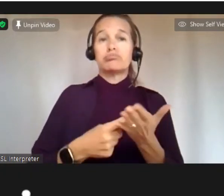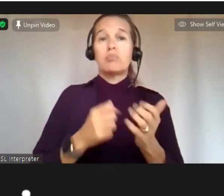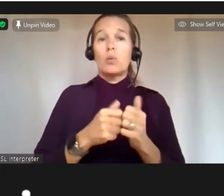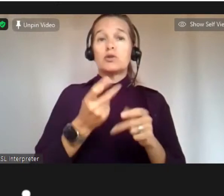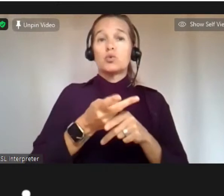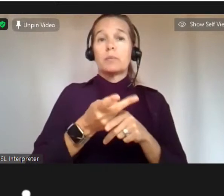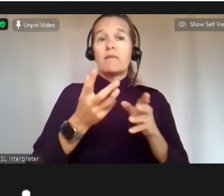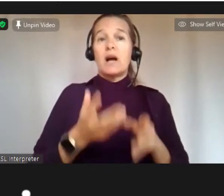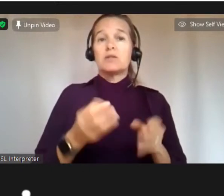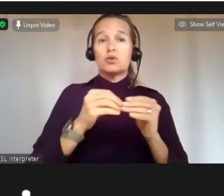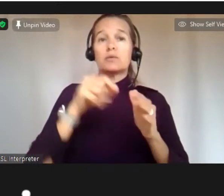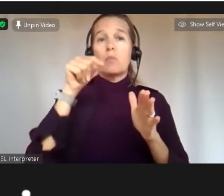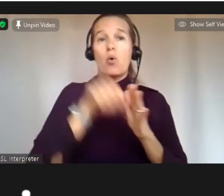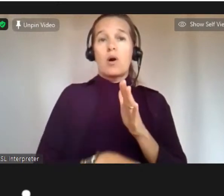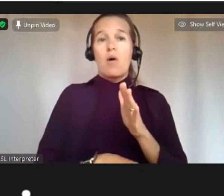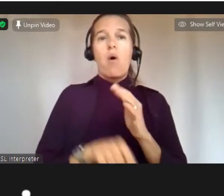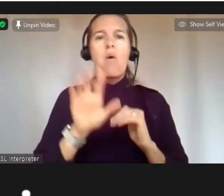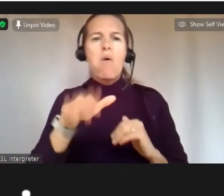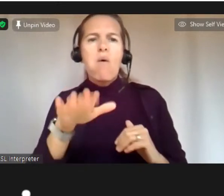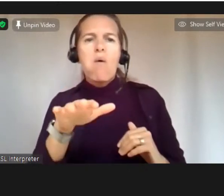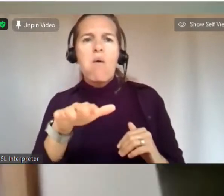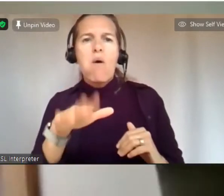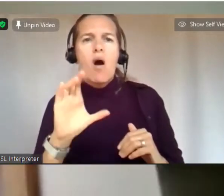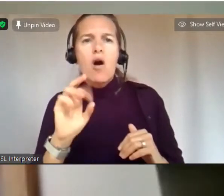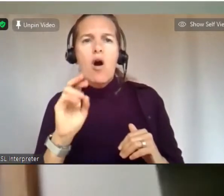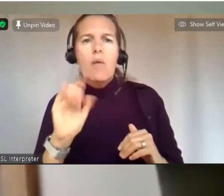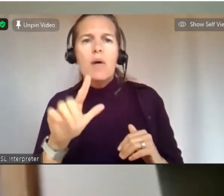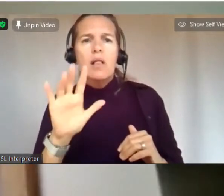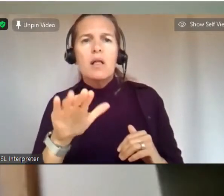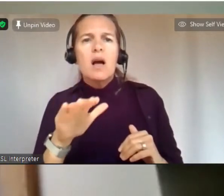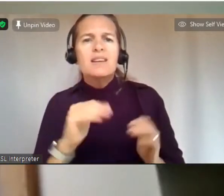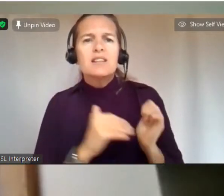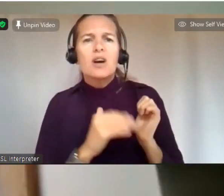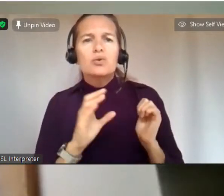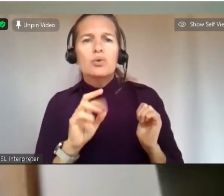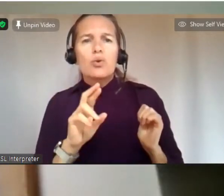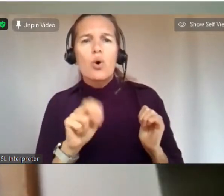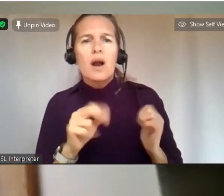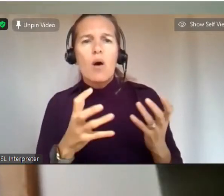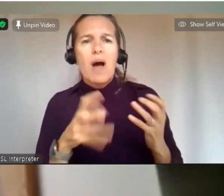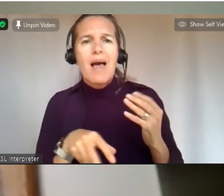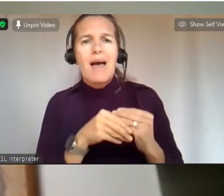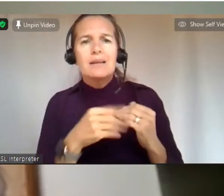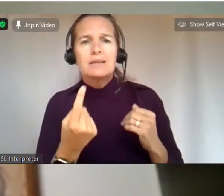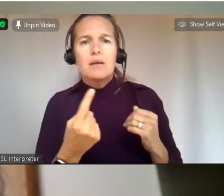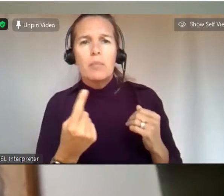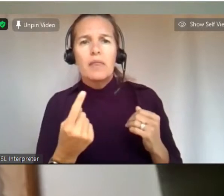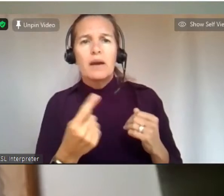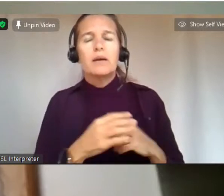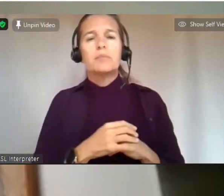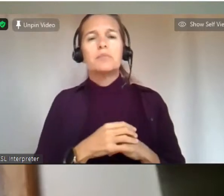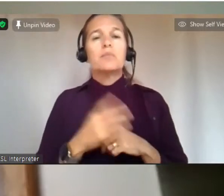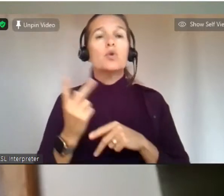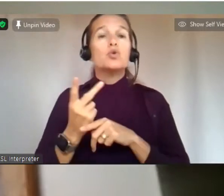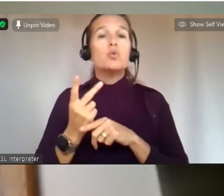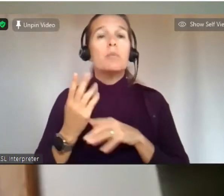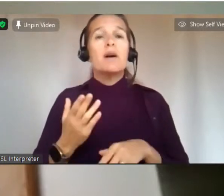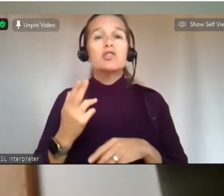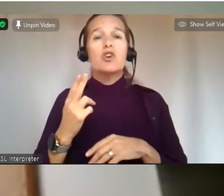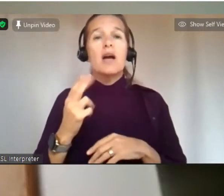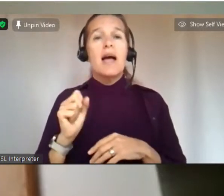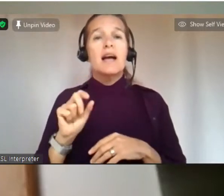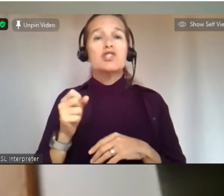Okay, great. Dr. Coren, this is Carmel. I do want to add that Supervisor John Haschek